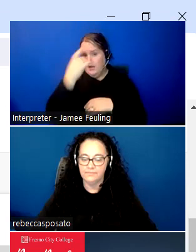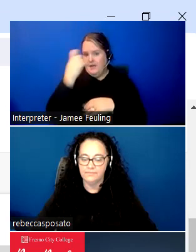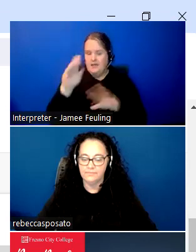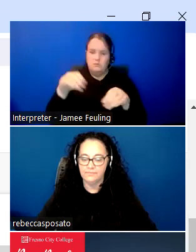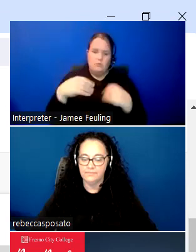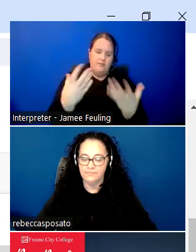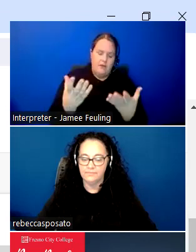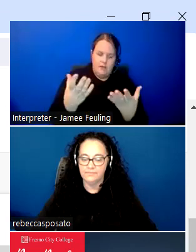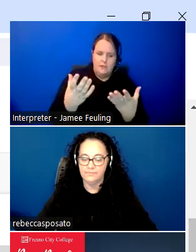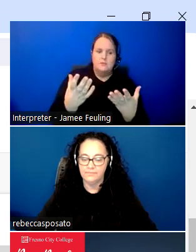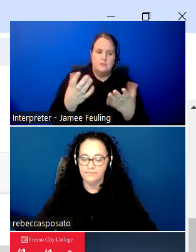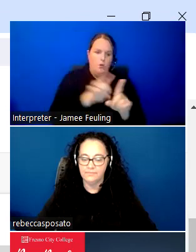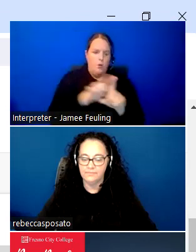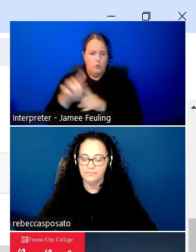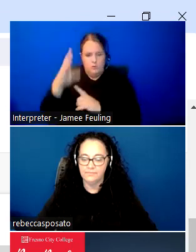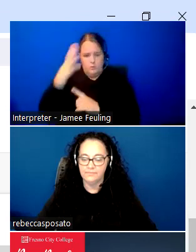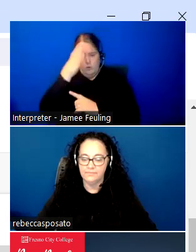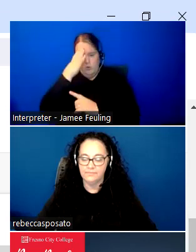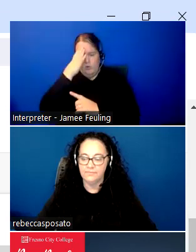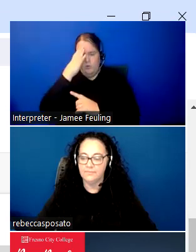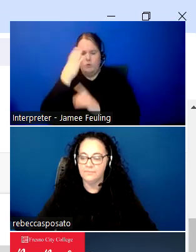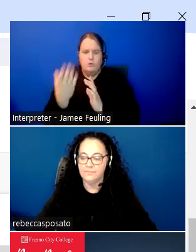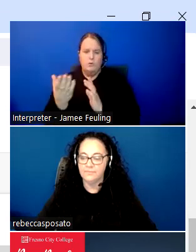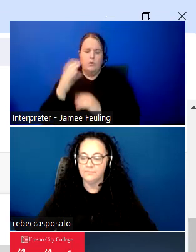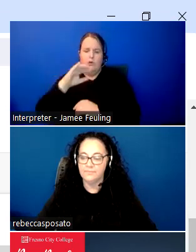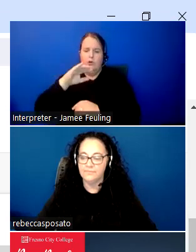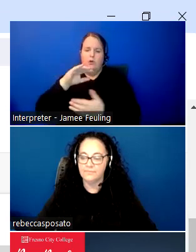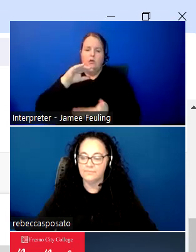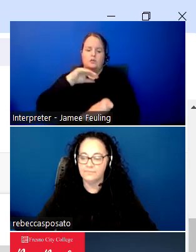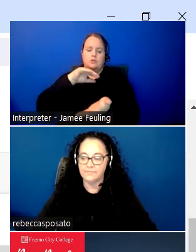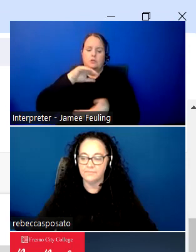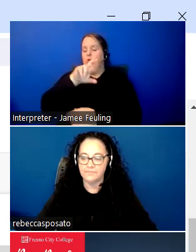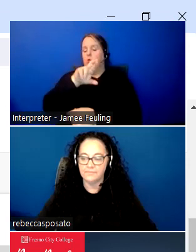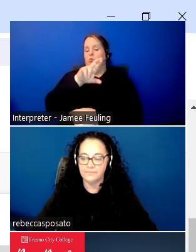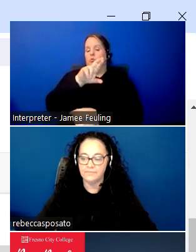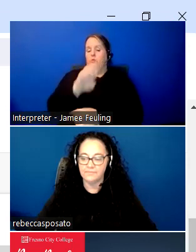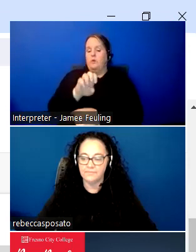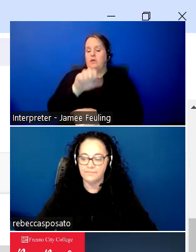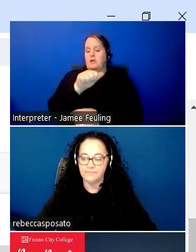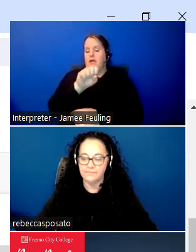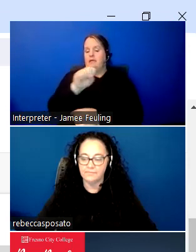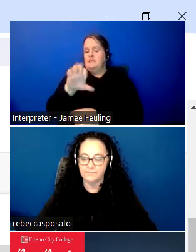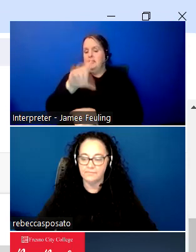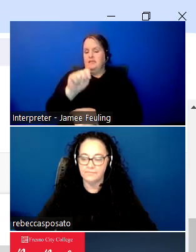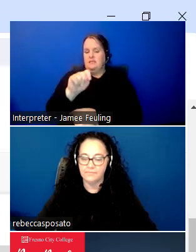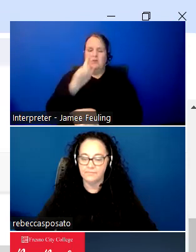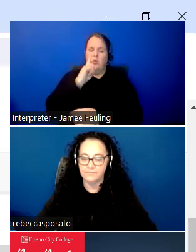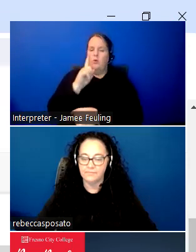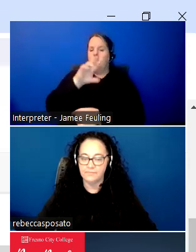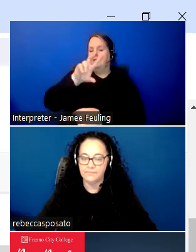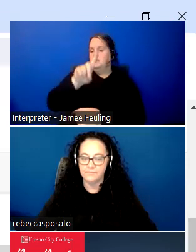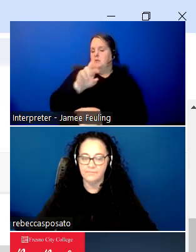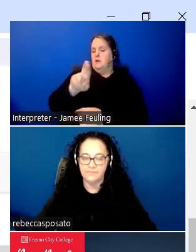is also known as the REASEC or the Dr. John Holland code. And it's an assessment that